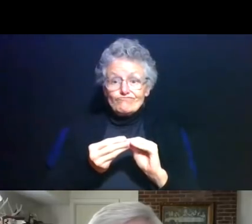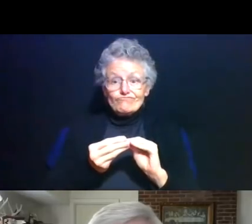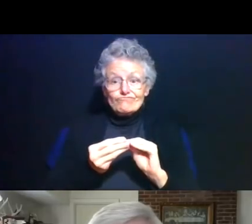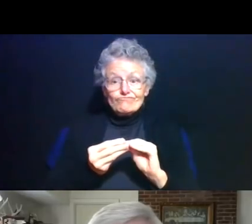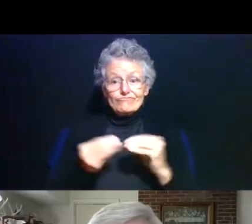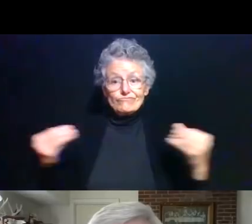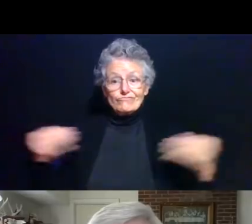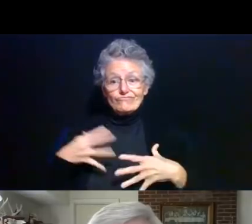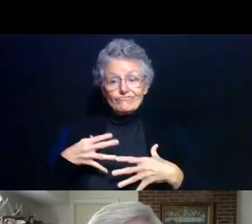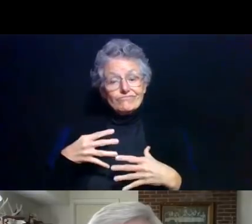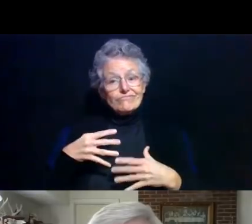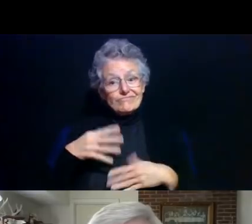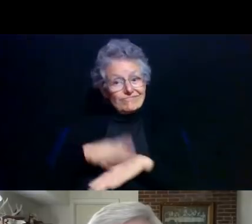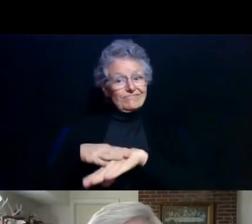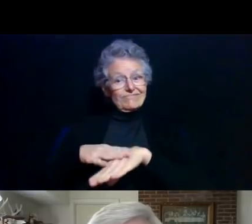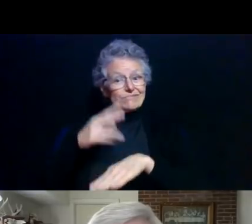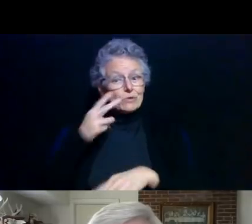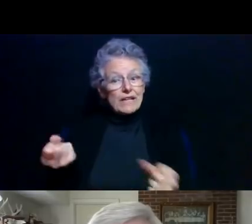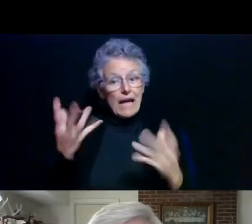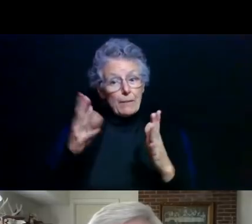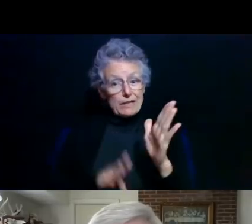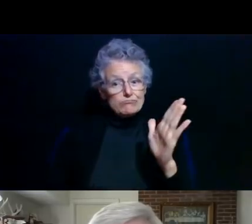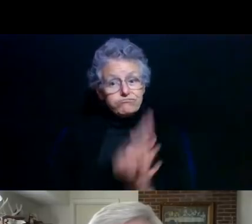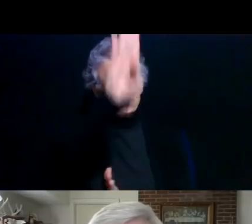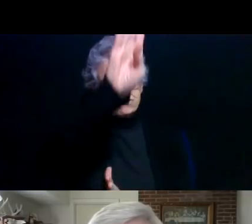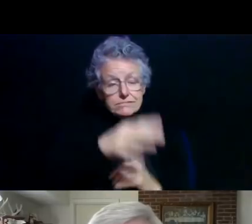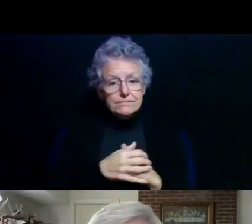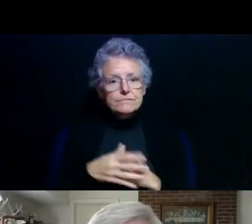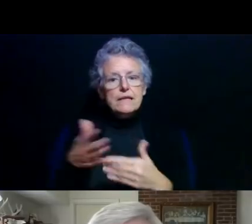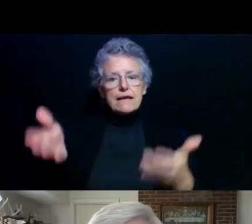in cases going forward. Next slide.